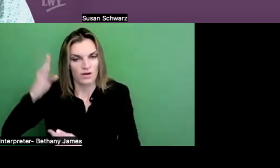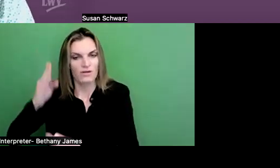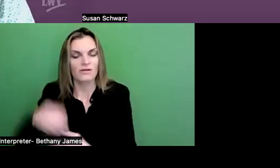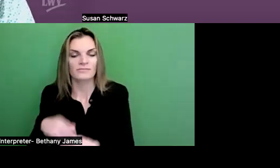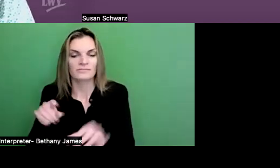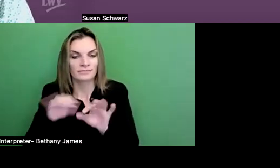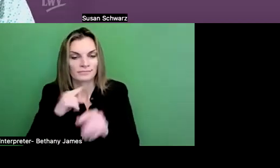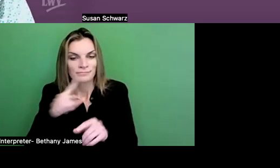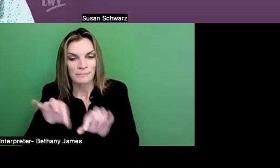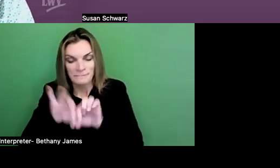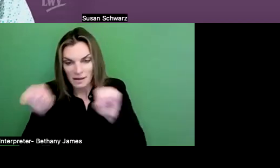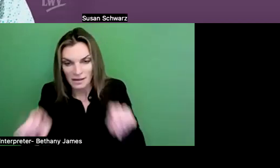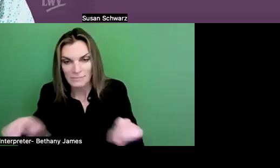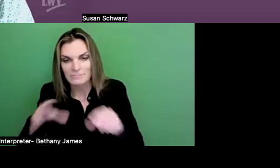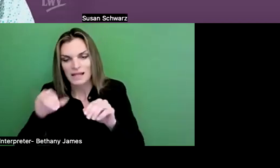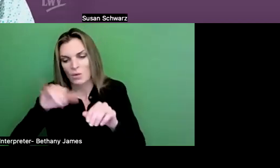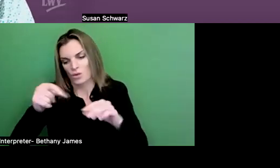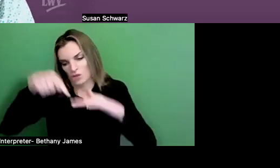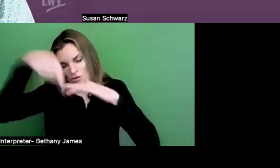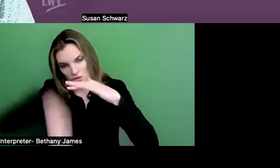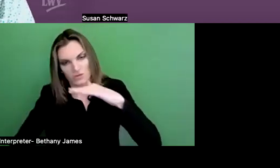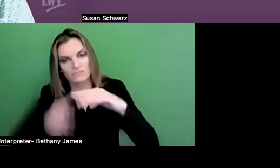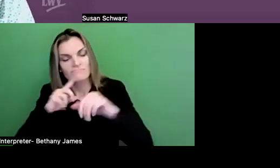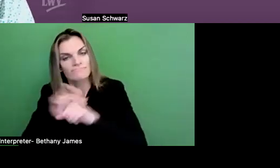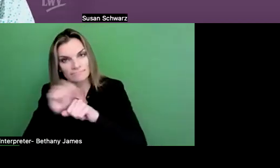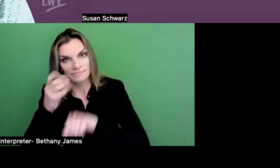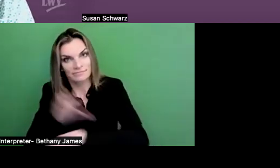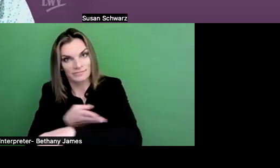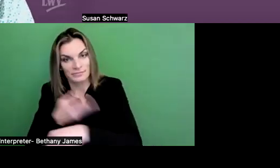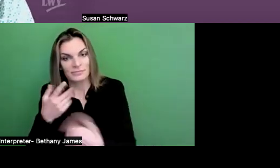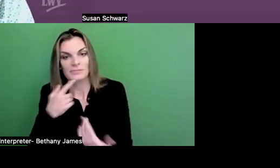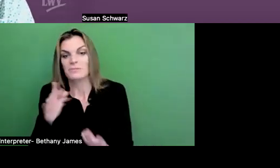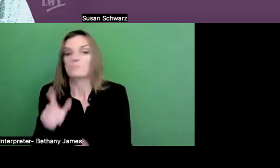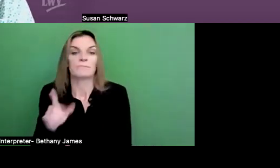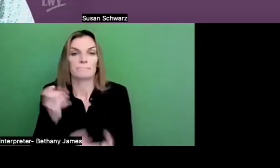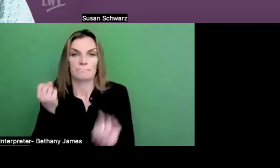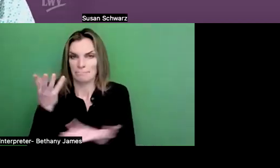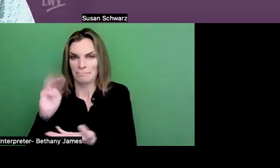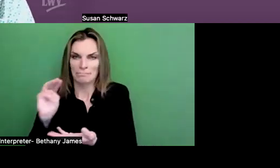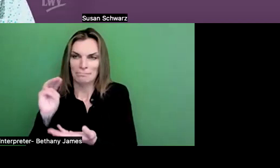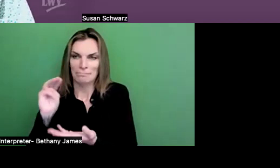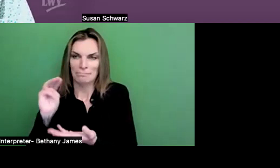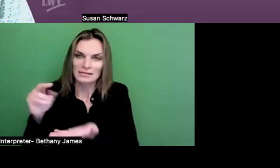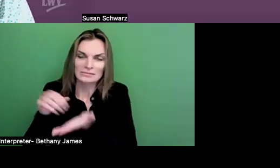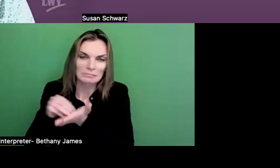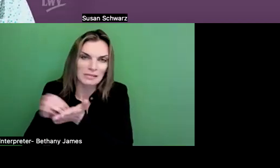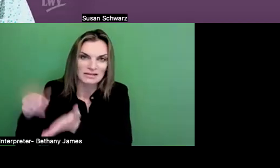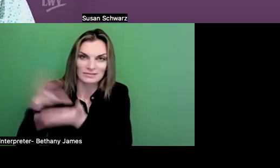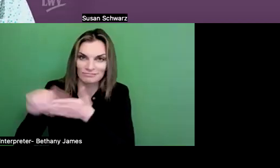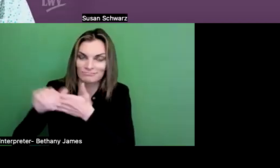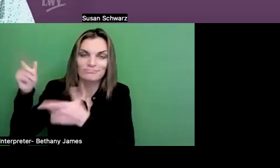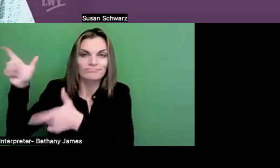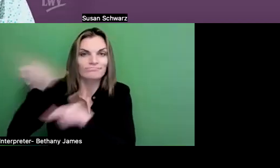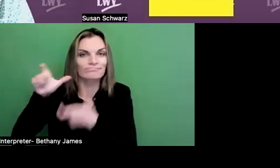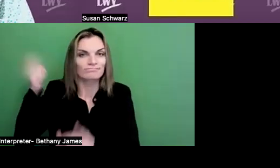piping and the infrastructure underneath it. And we've gotten millions of dollars in grants on that. So infrastructure is important, but there's more to the village